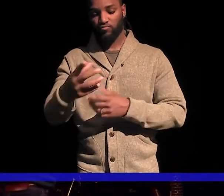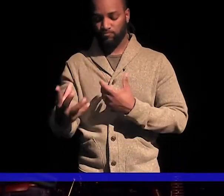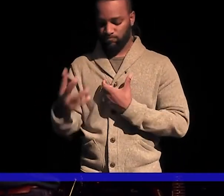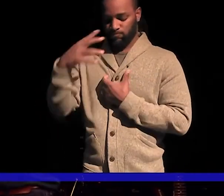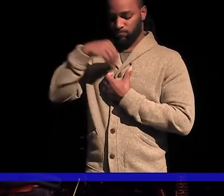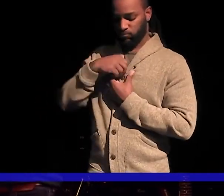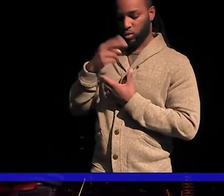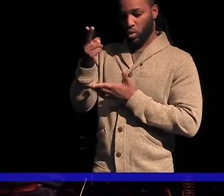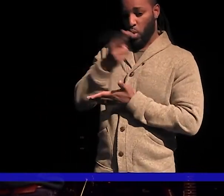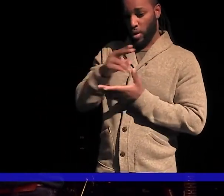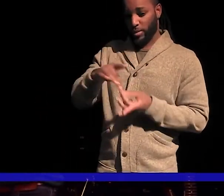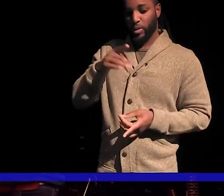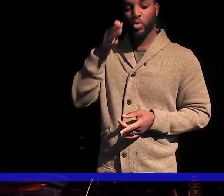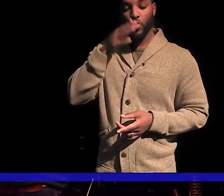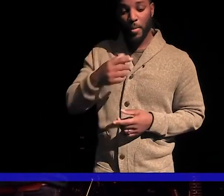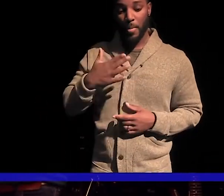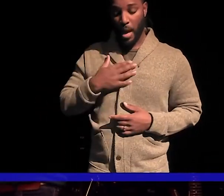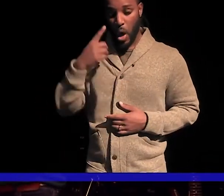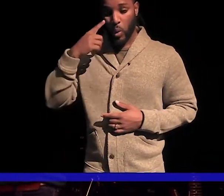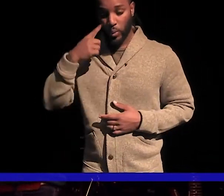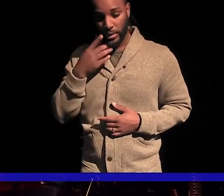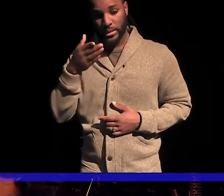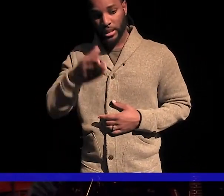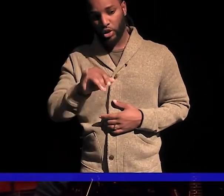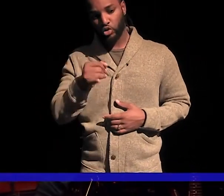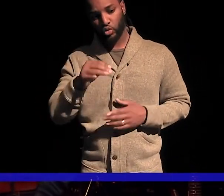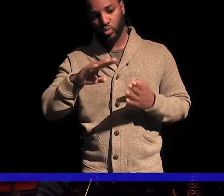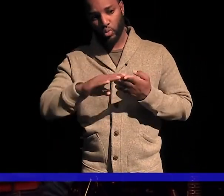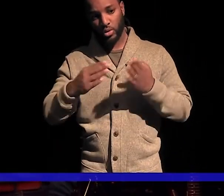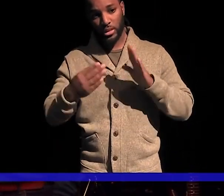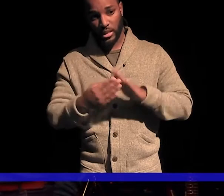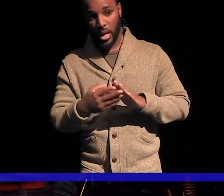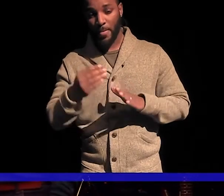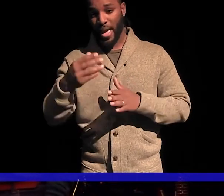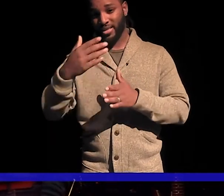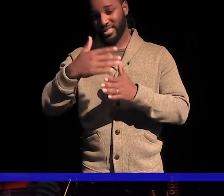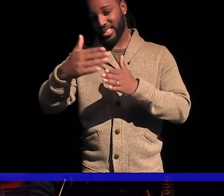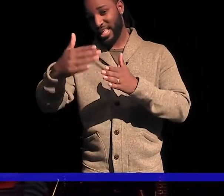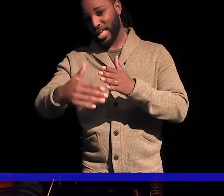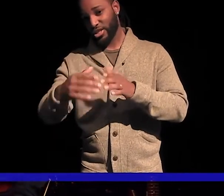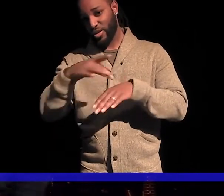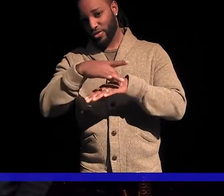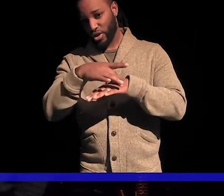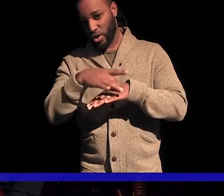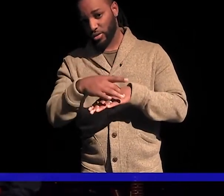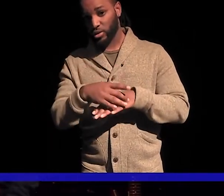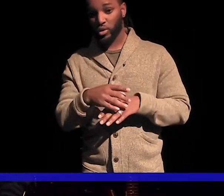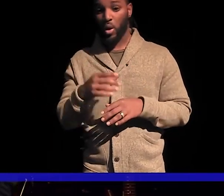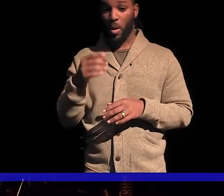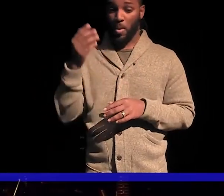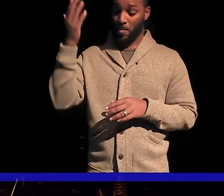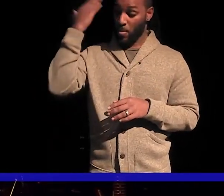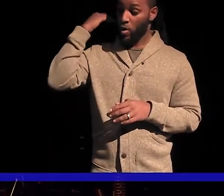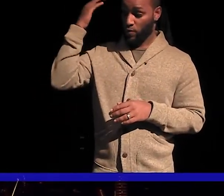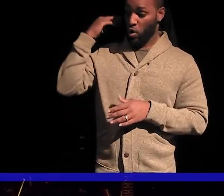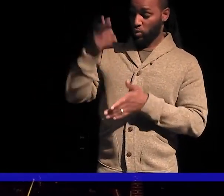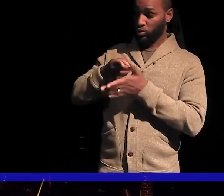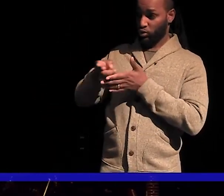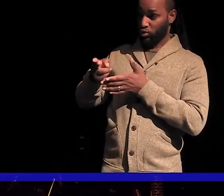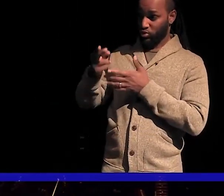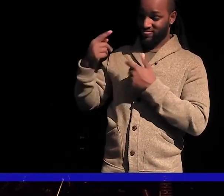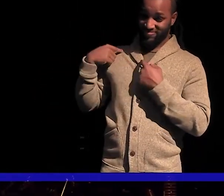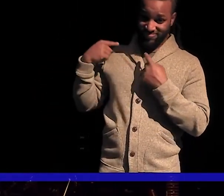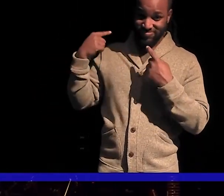be my witnesses in Jerusalem, Judea, Samaria, and to the ends of the earth." So what was true of then is true of